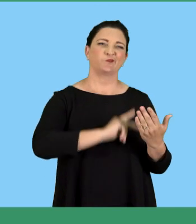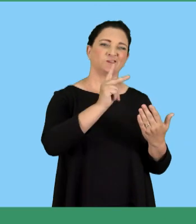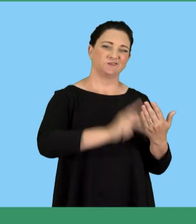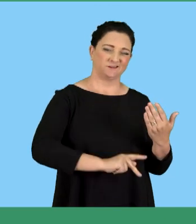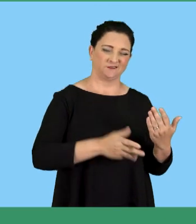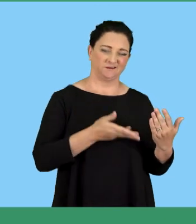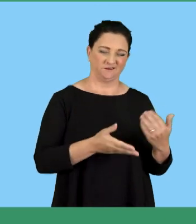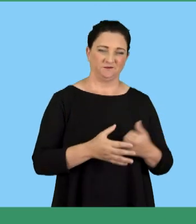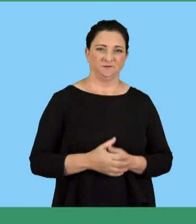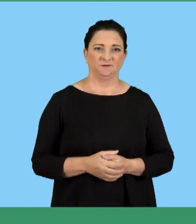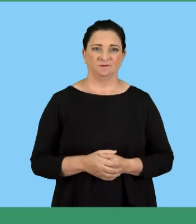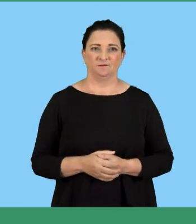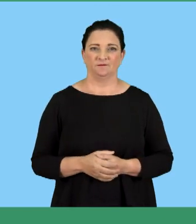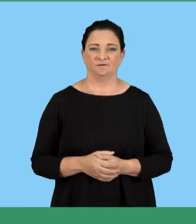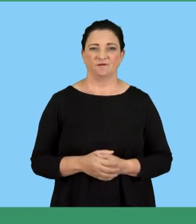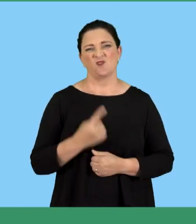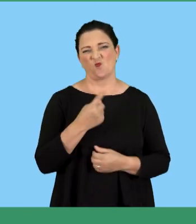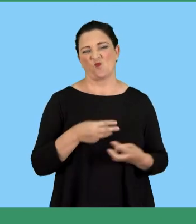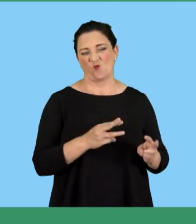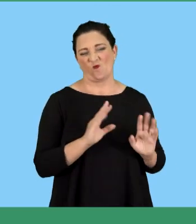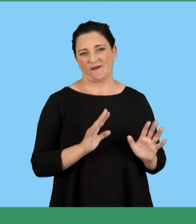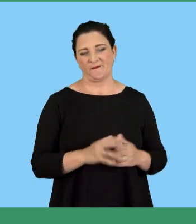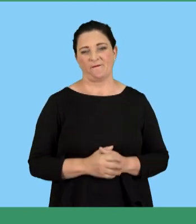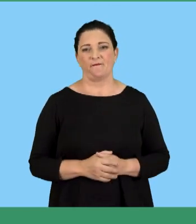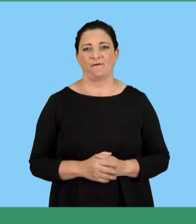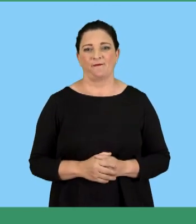creation projects. That is one way.